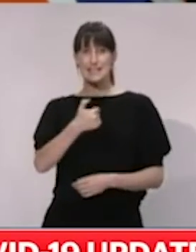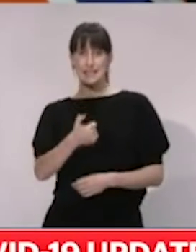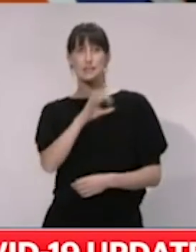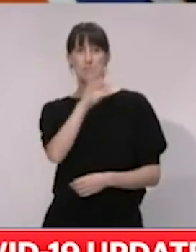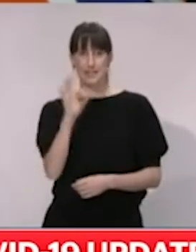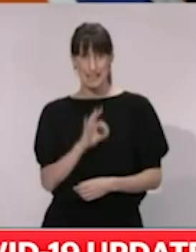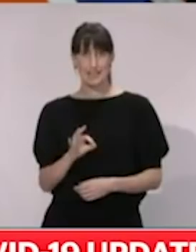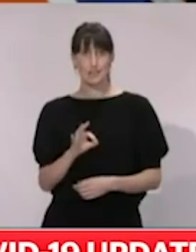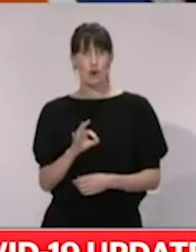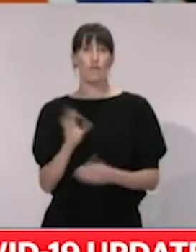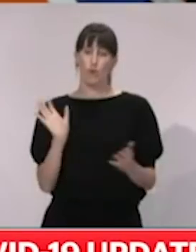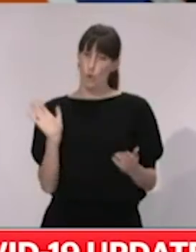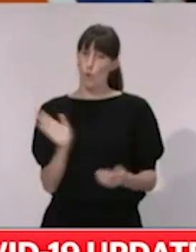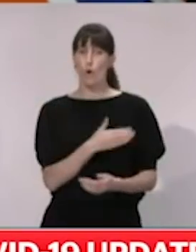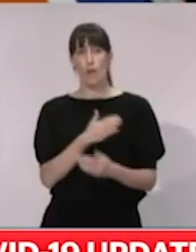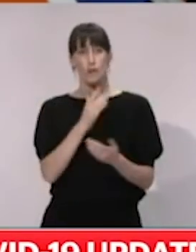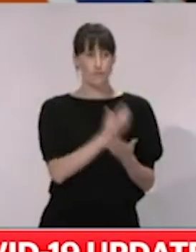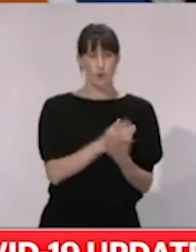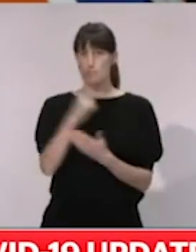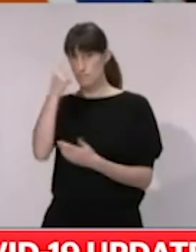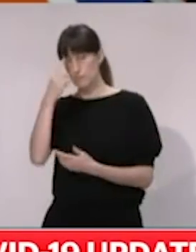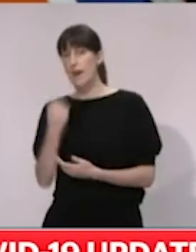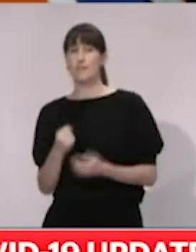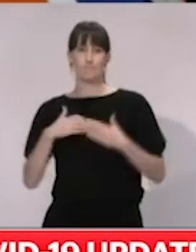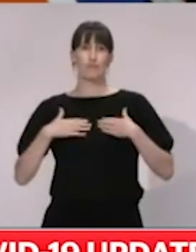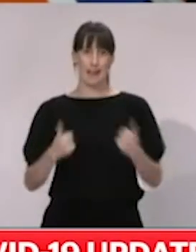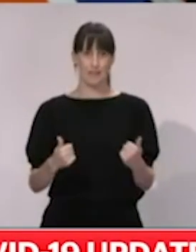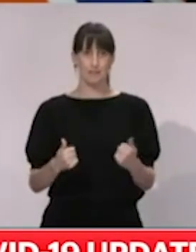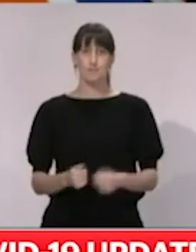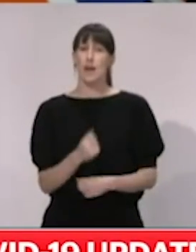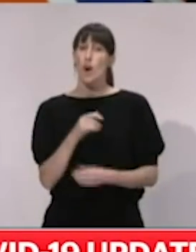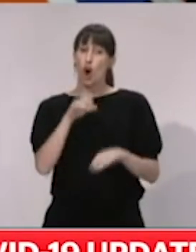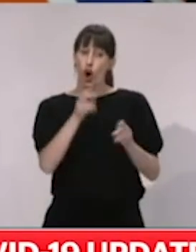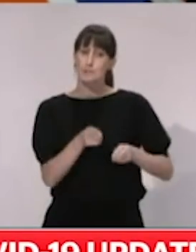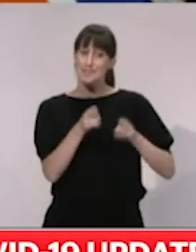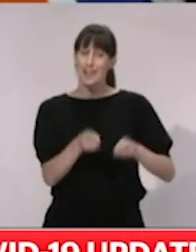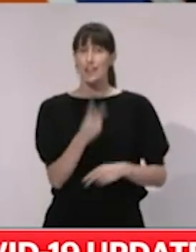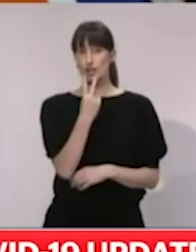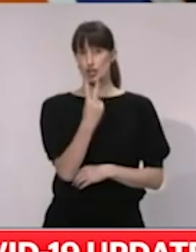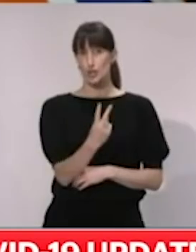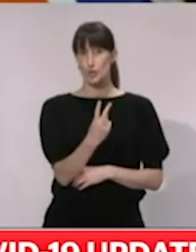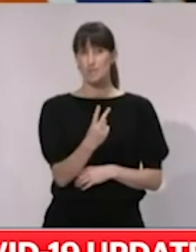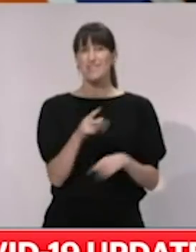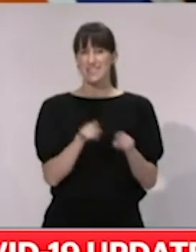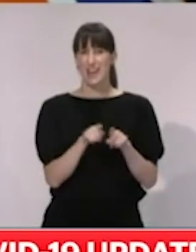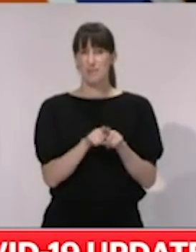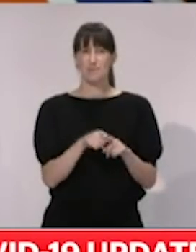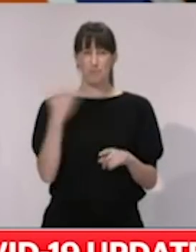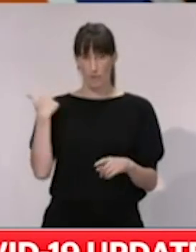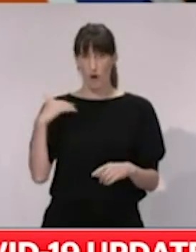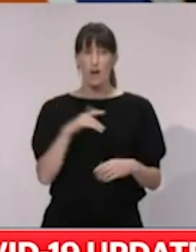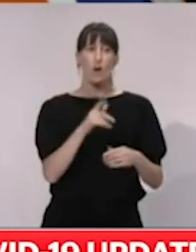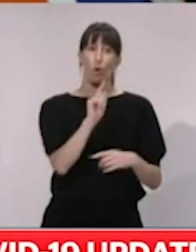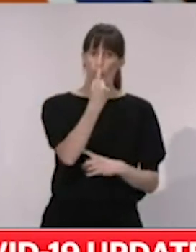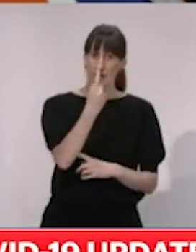probable cases. There are just 2 people in hospital again today, one in Middlemore and one in Auckland Hospital, and neither